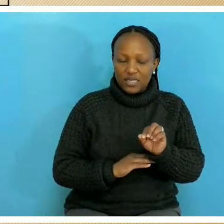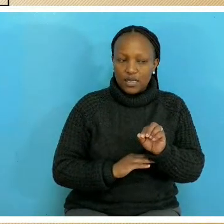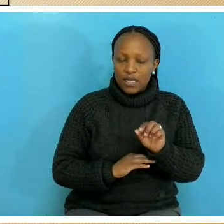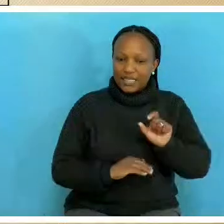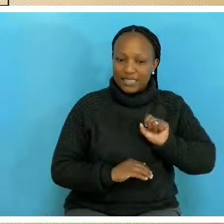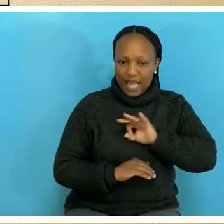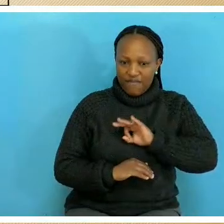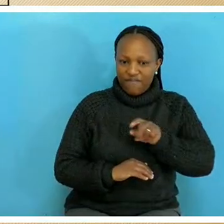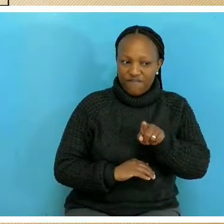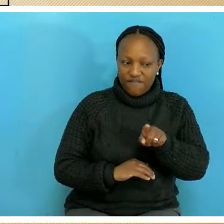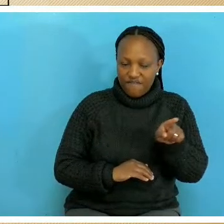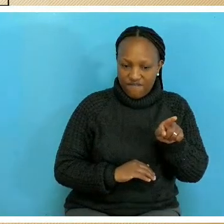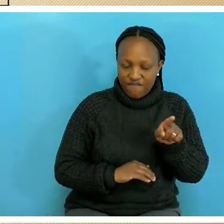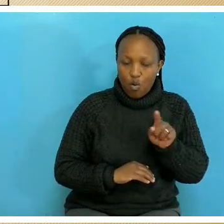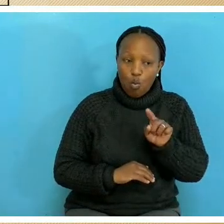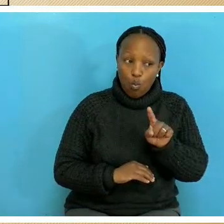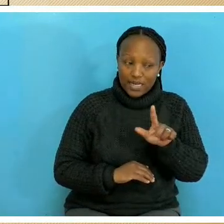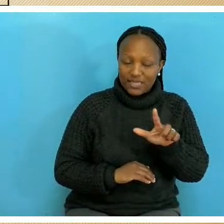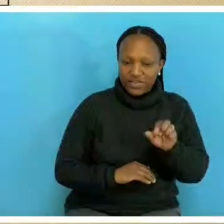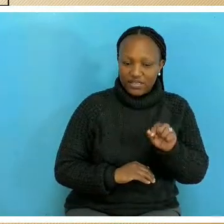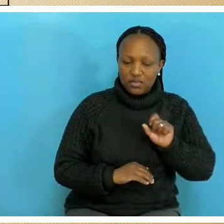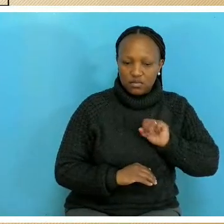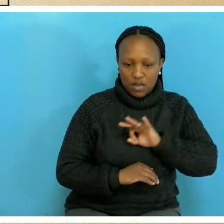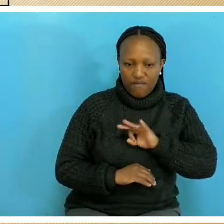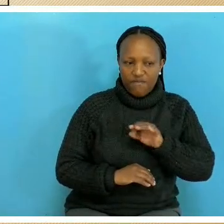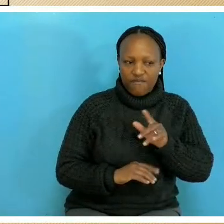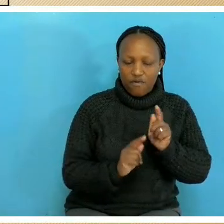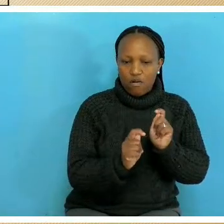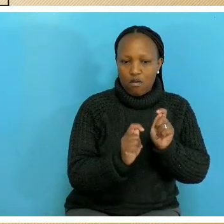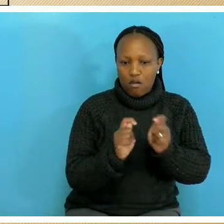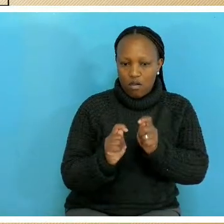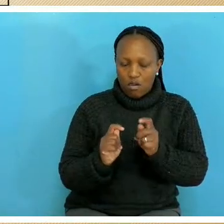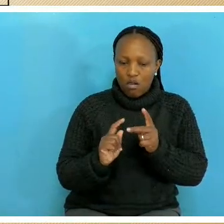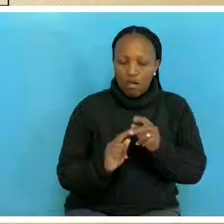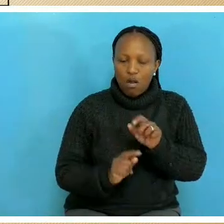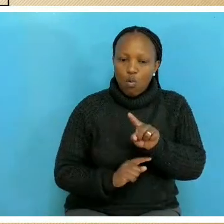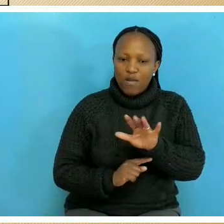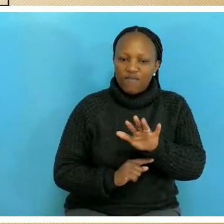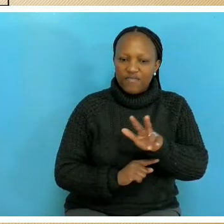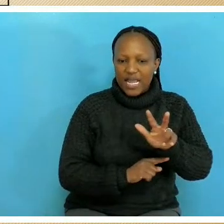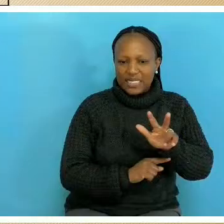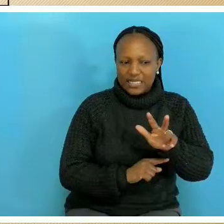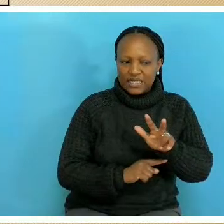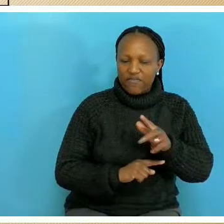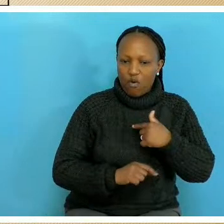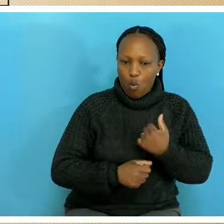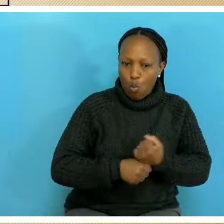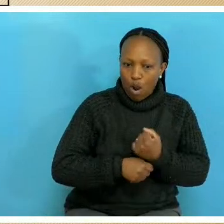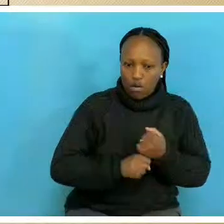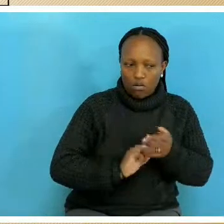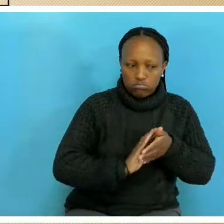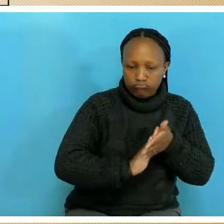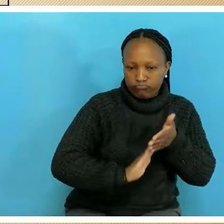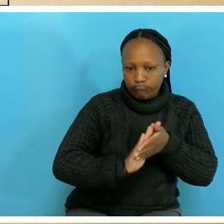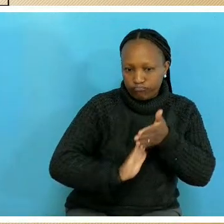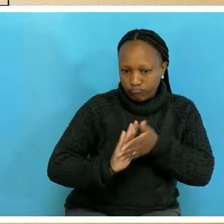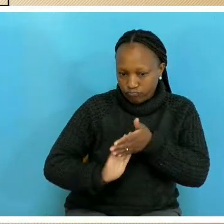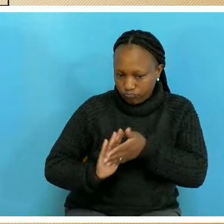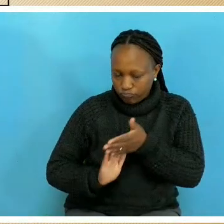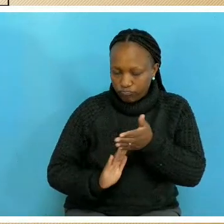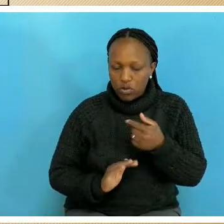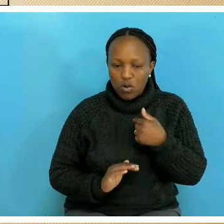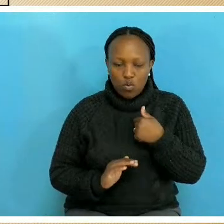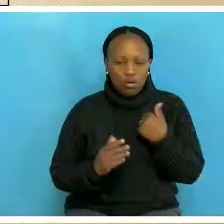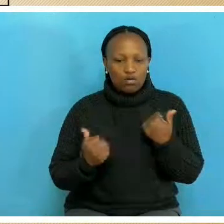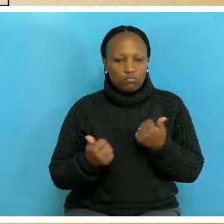costs and related, and then 68 is for operations. And as well, we set